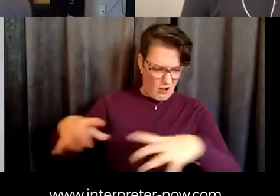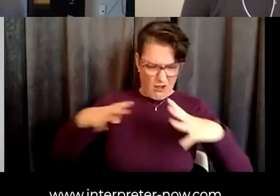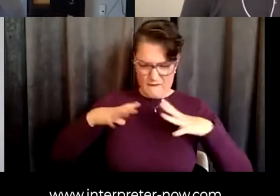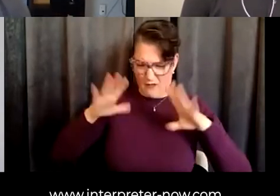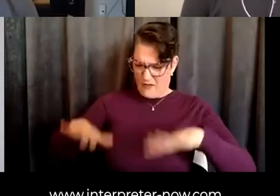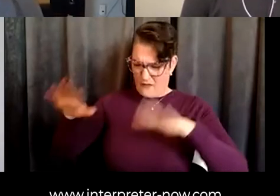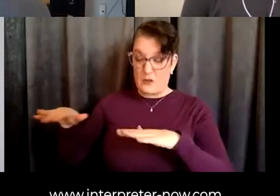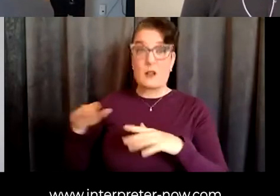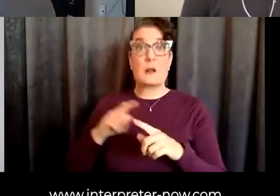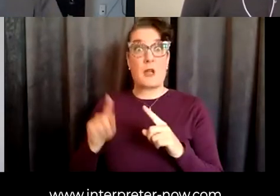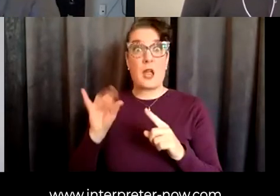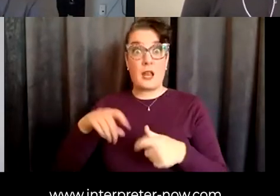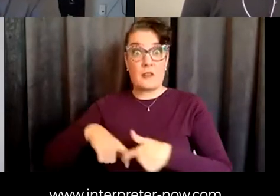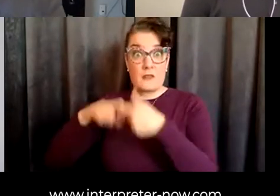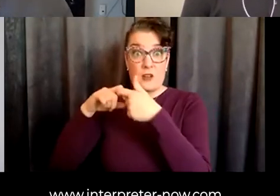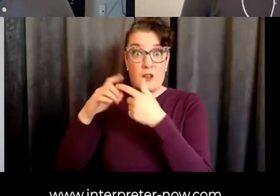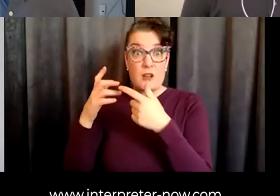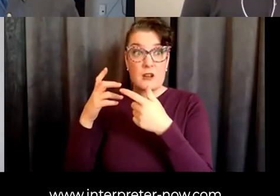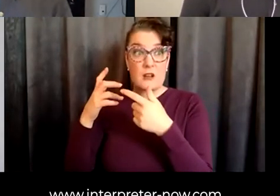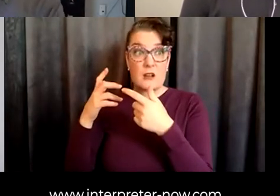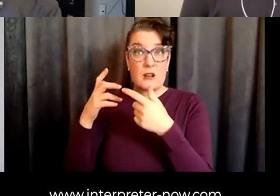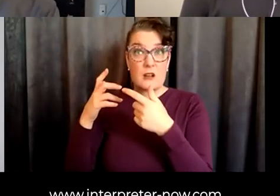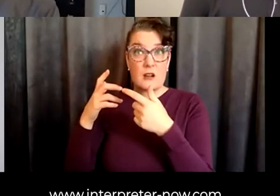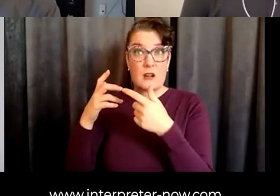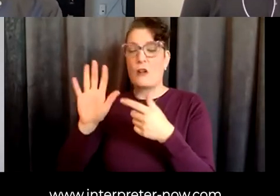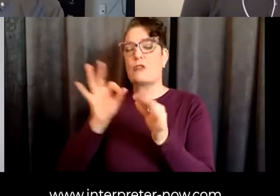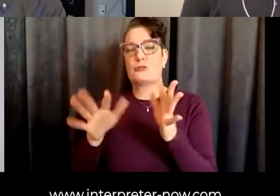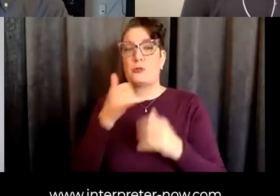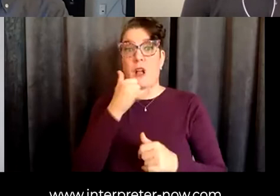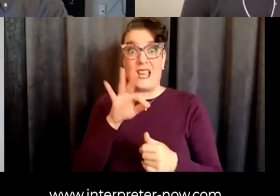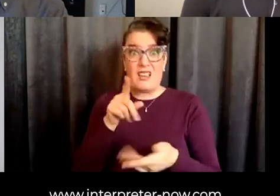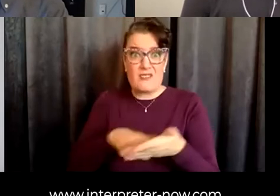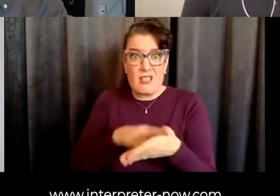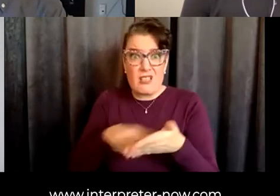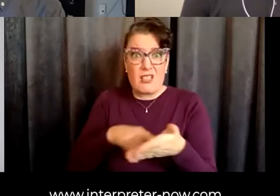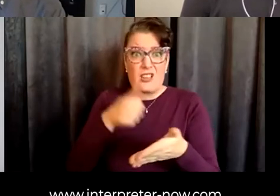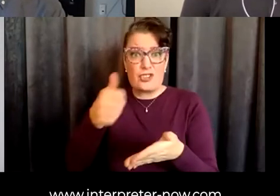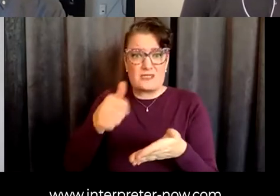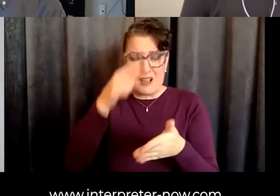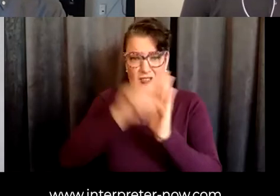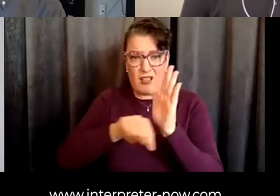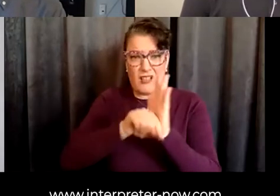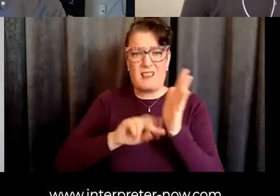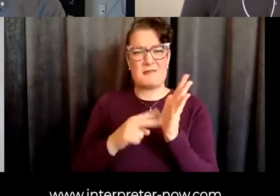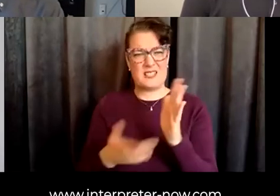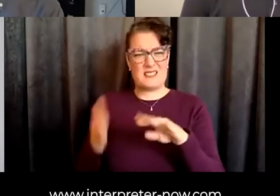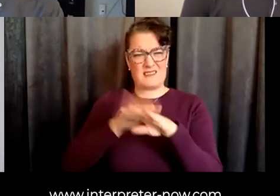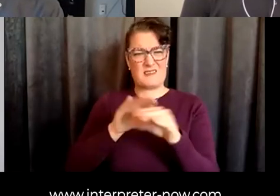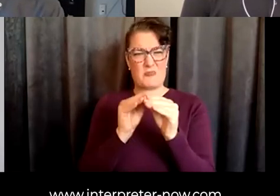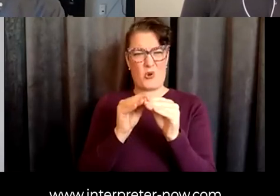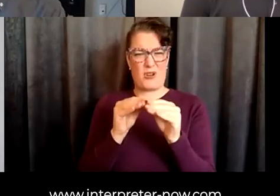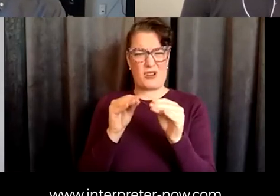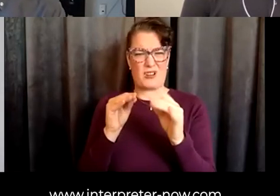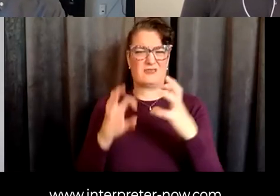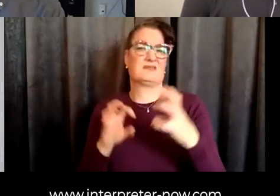you do that, you're actually creating more friction too in your life. And I found, well, okay, I, in